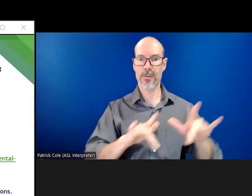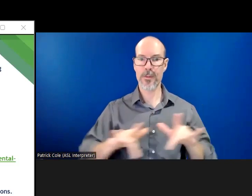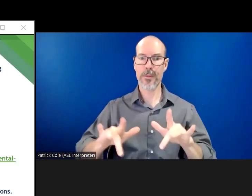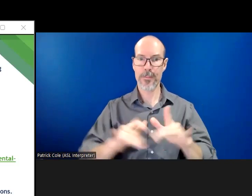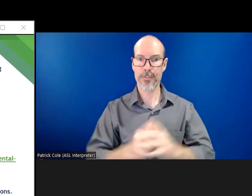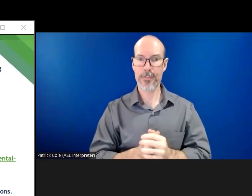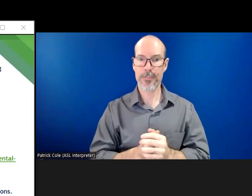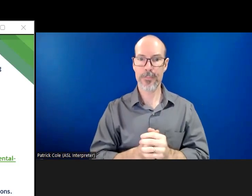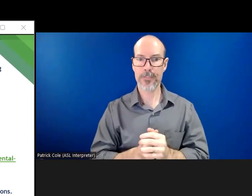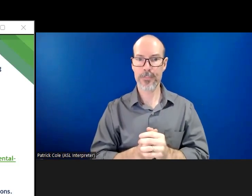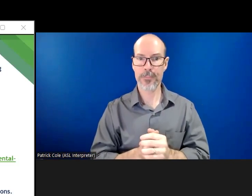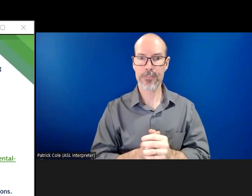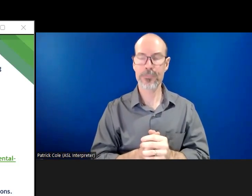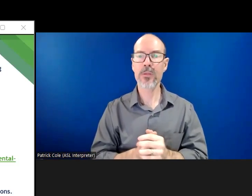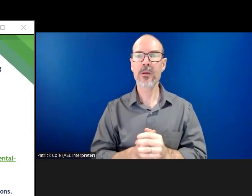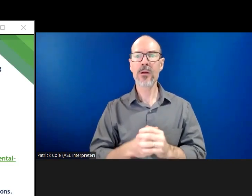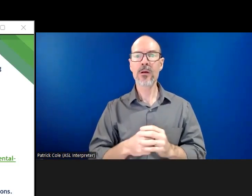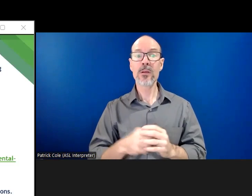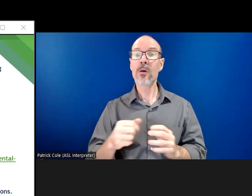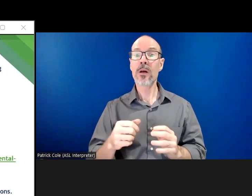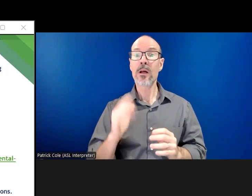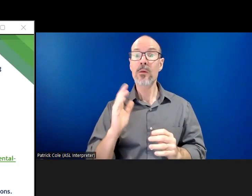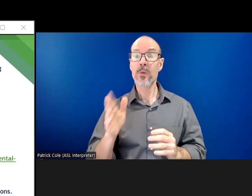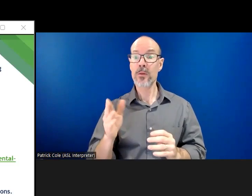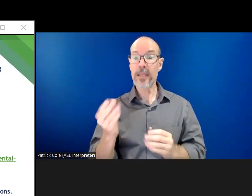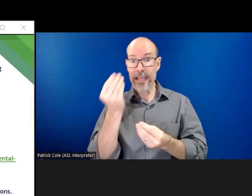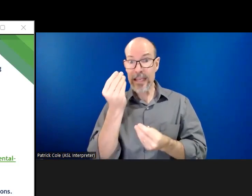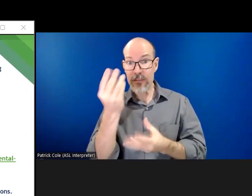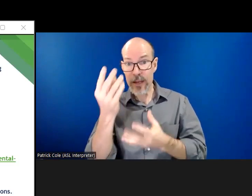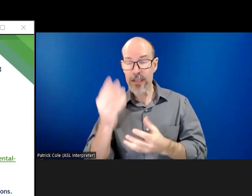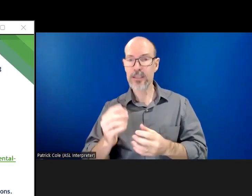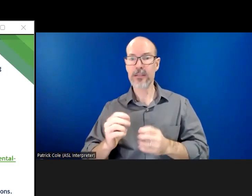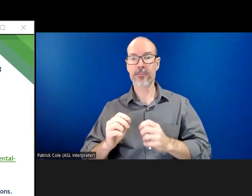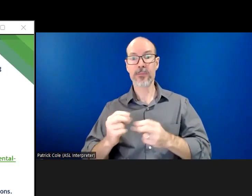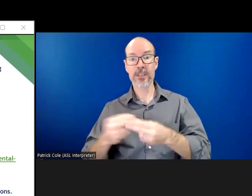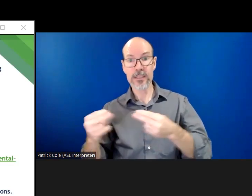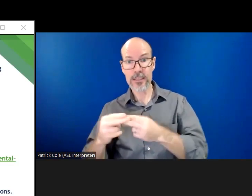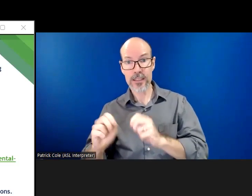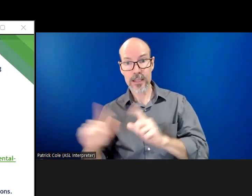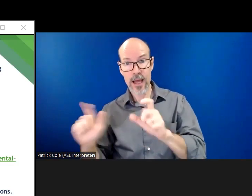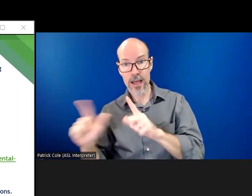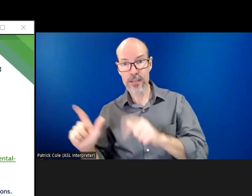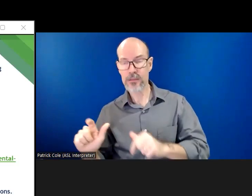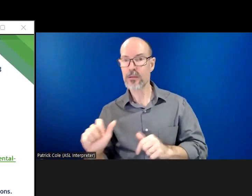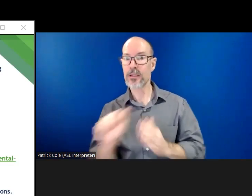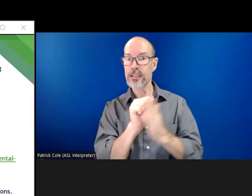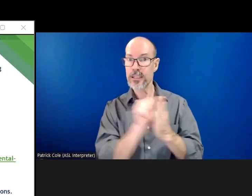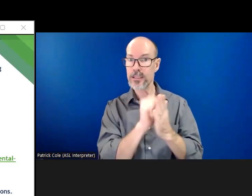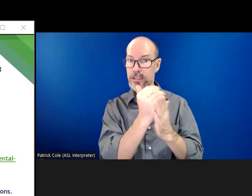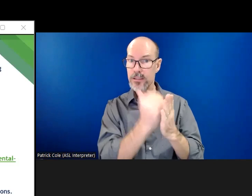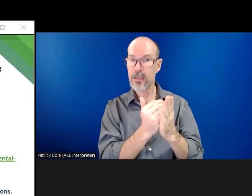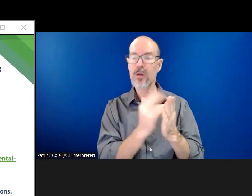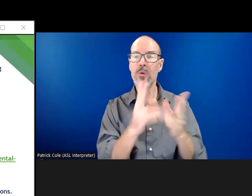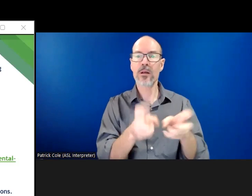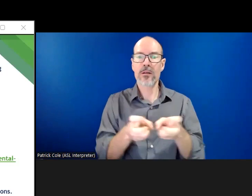A link with the information and documents used in this meeting, including slides and the agenda, will be dropped into the chat. I